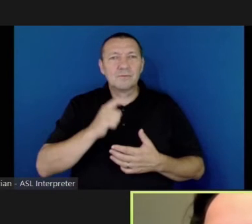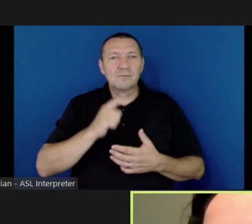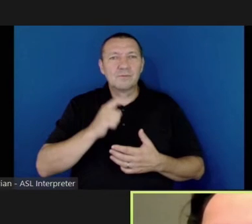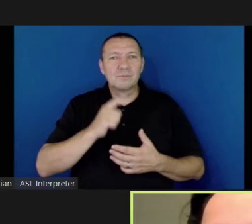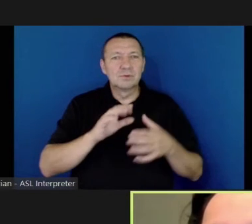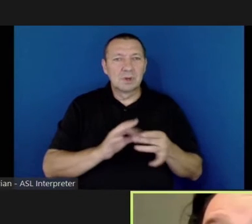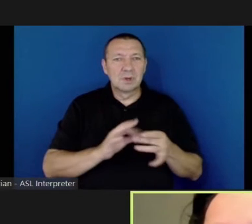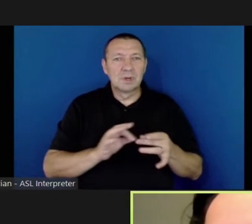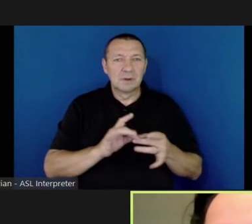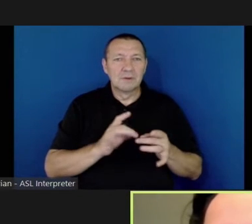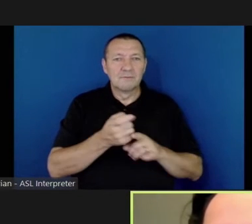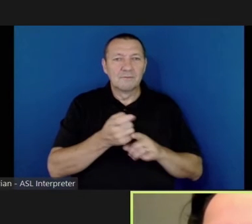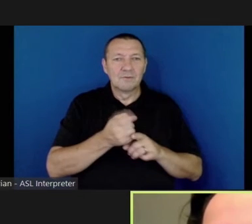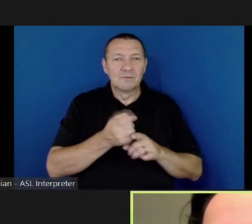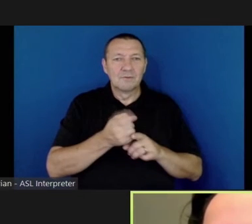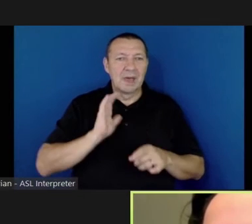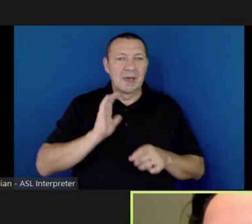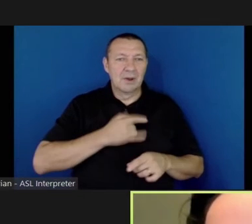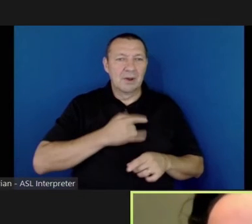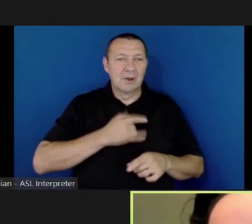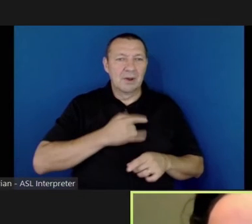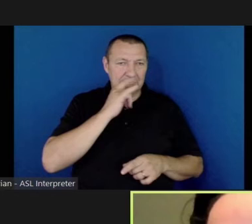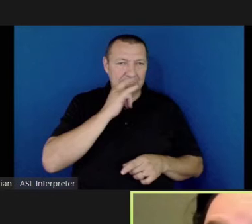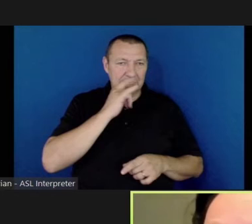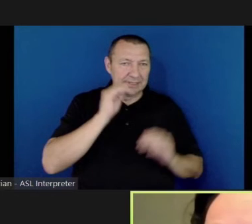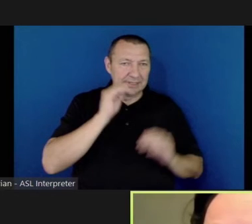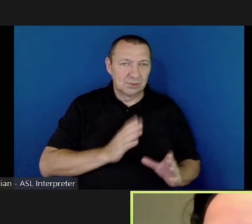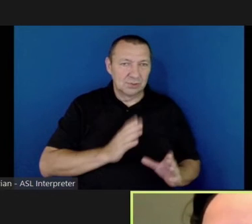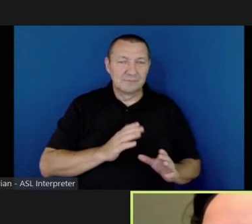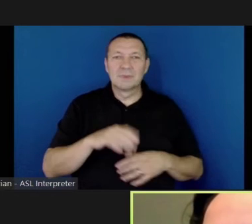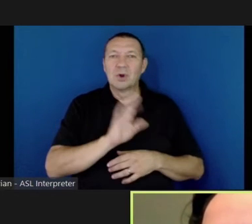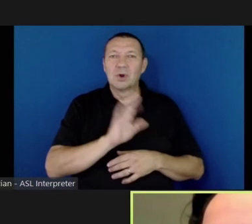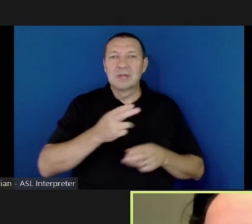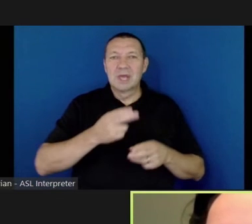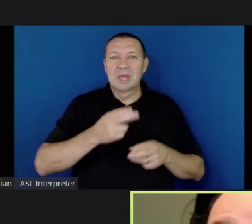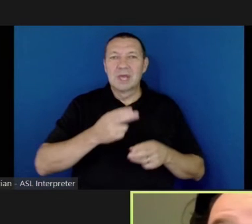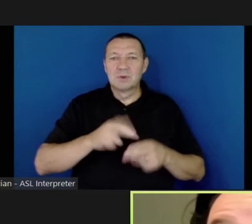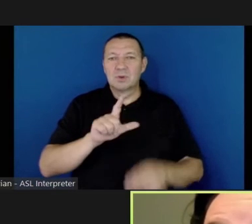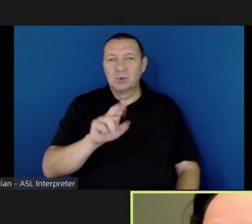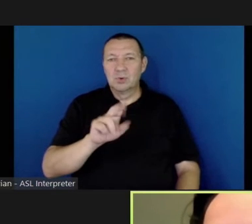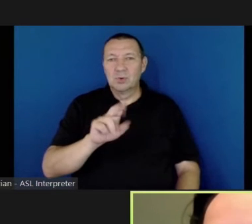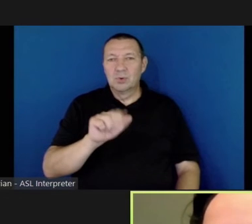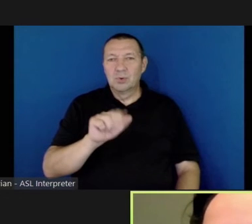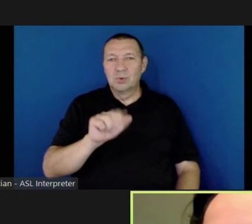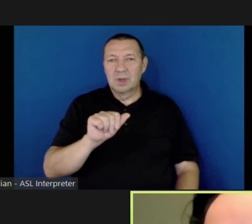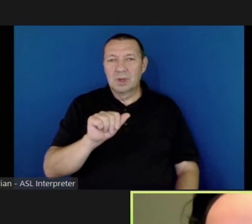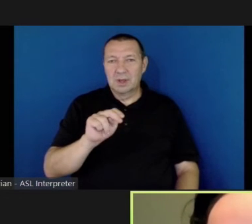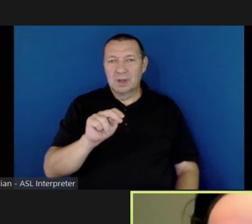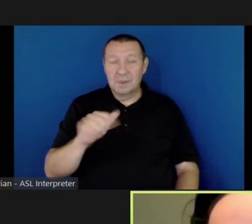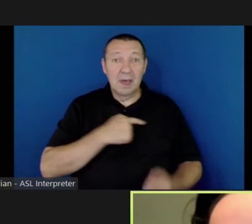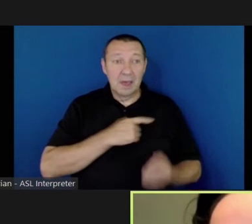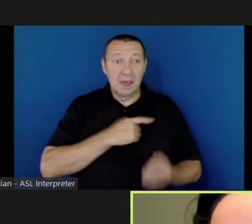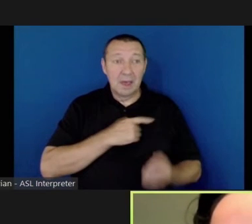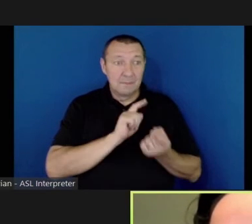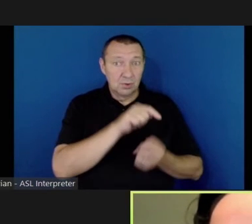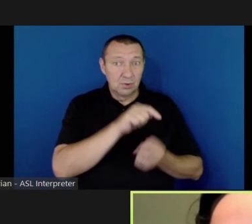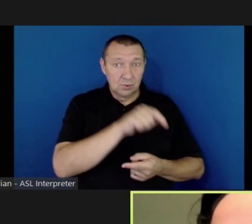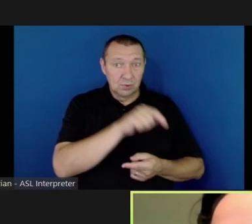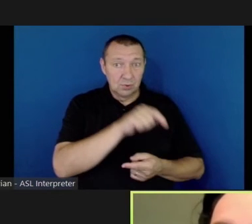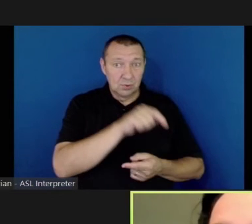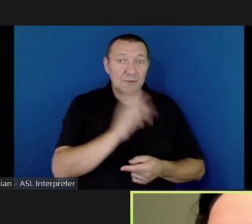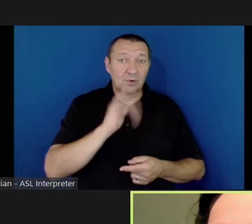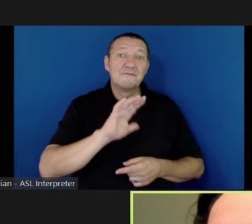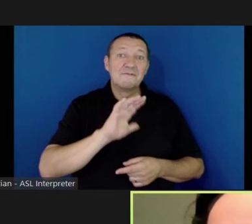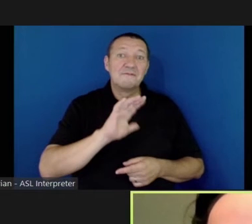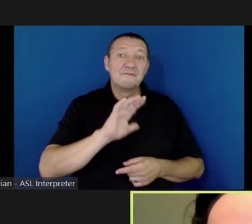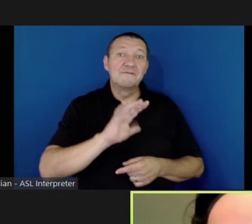kid teachers, Niñas Profes in Spanish. Her name is Luana. I met her when she was in 5th grade.